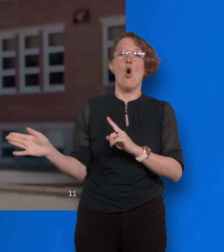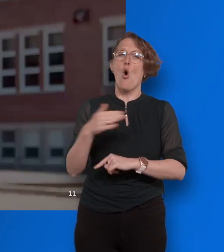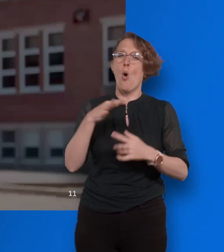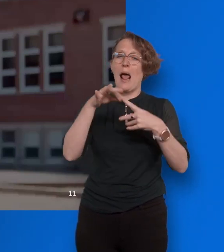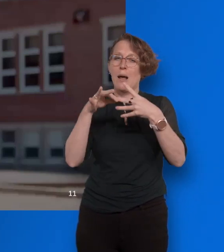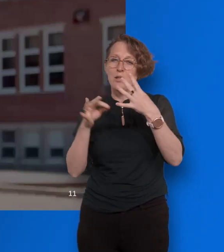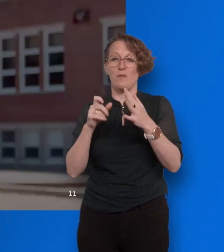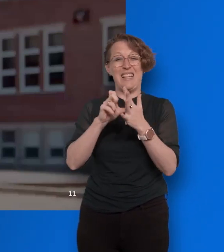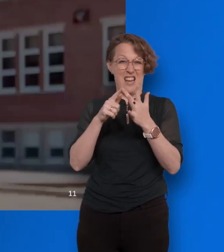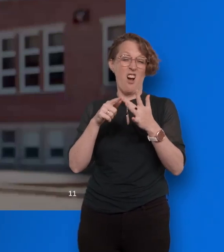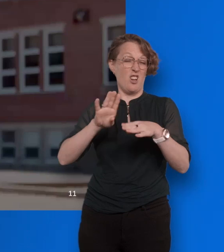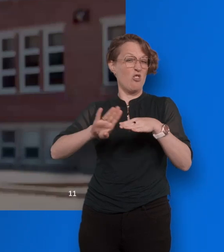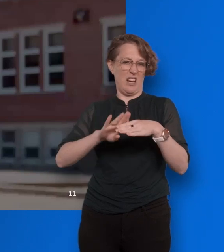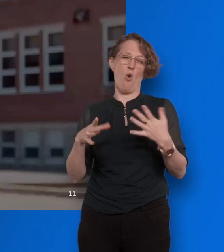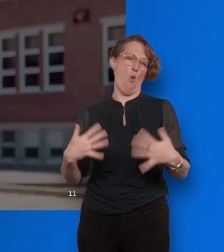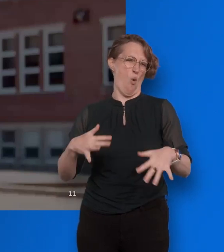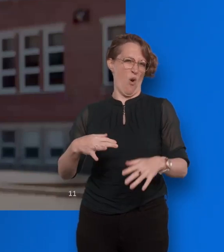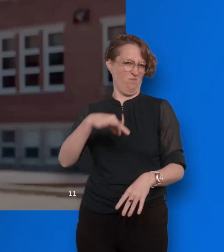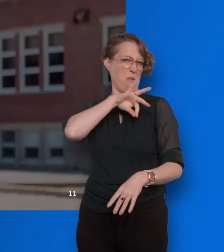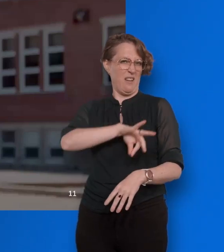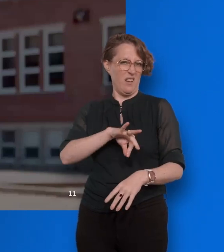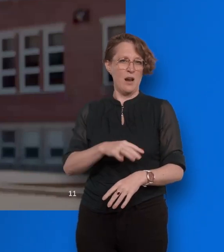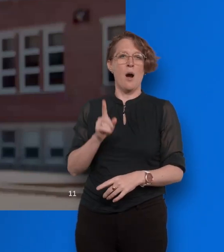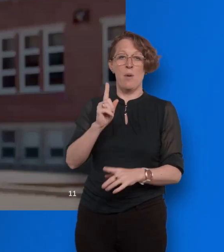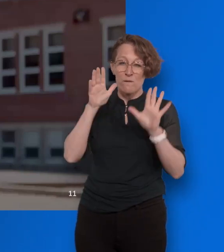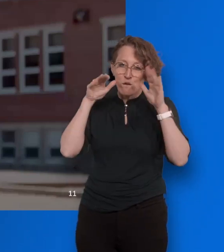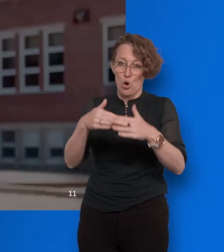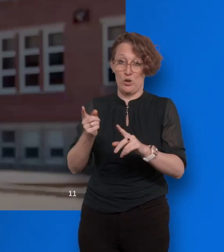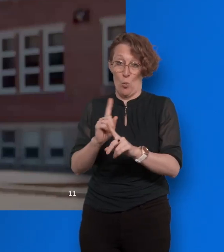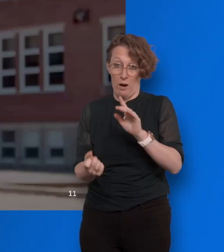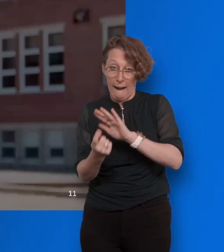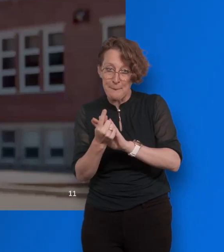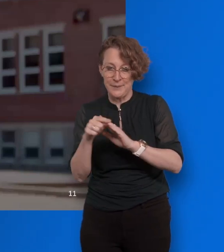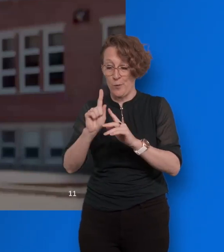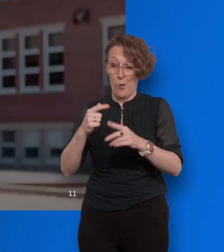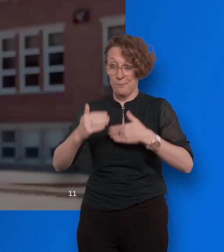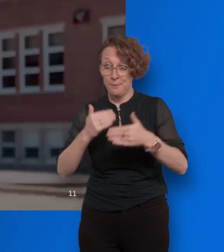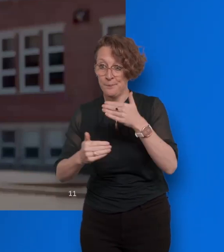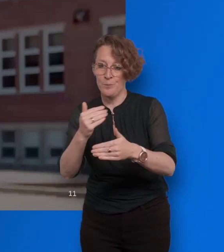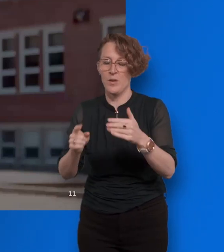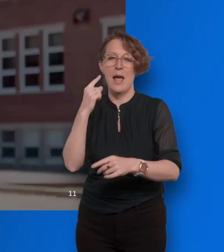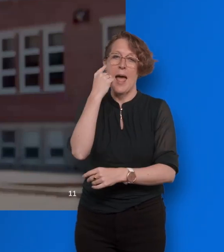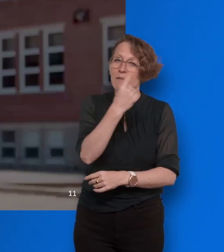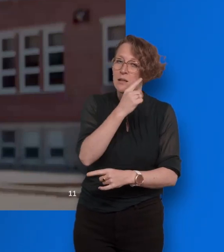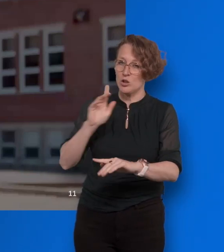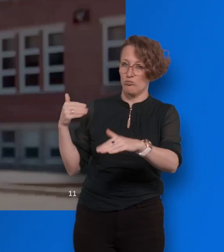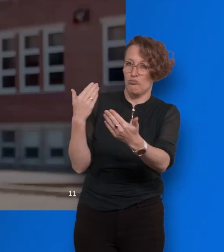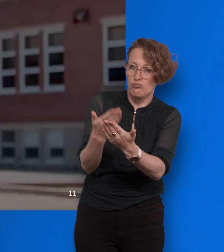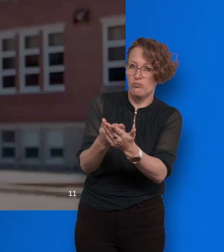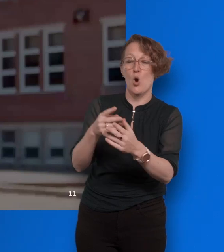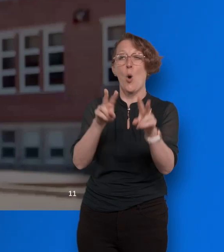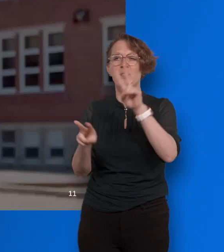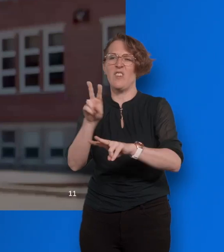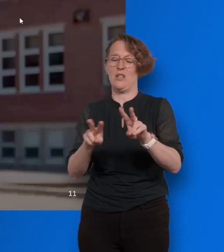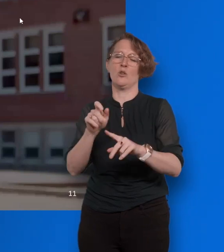all elements of EDI training would be helpful, but a focus on task at hand has been informed by observations and evidence would be